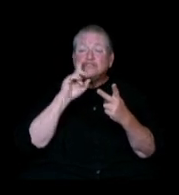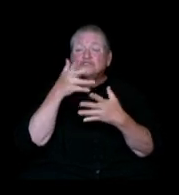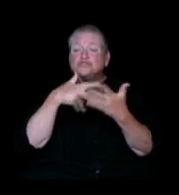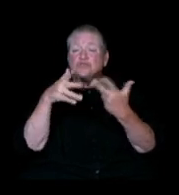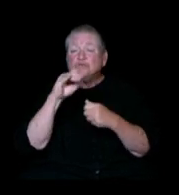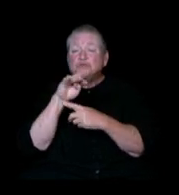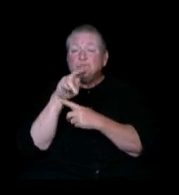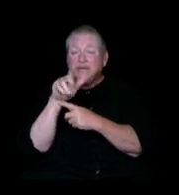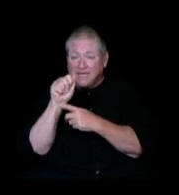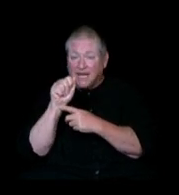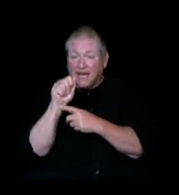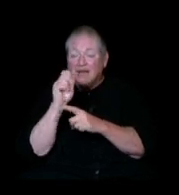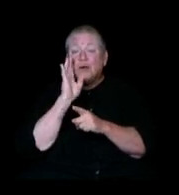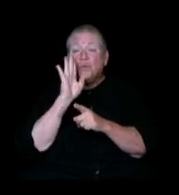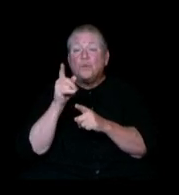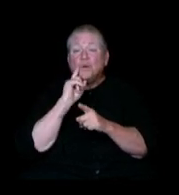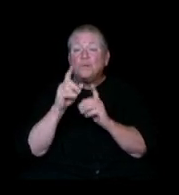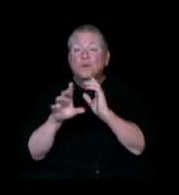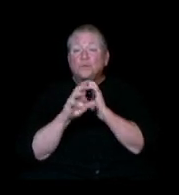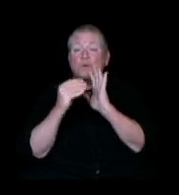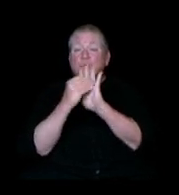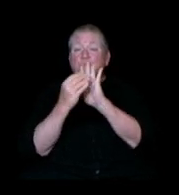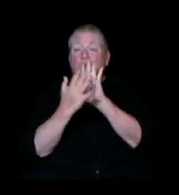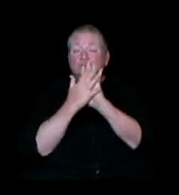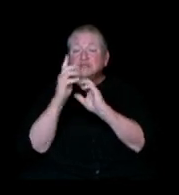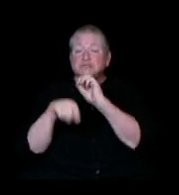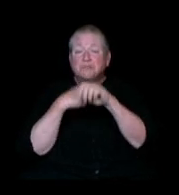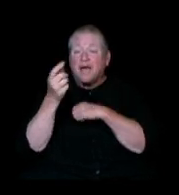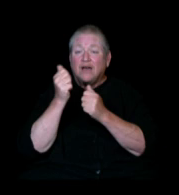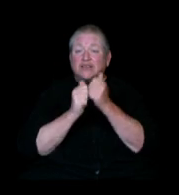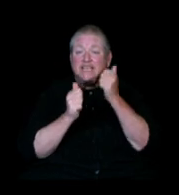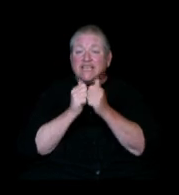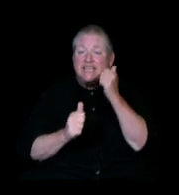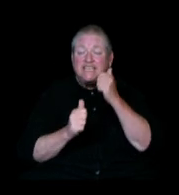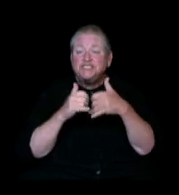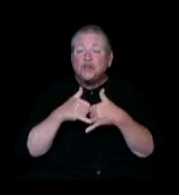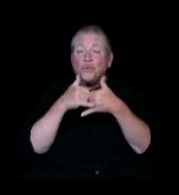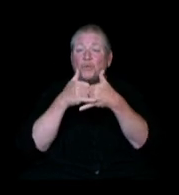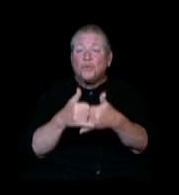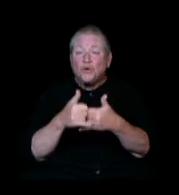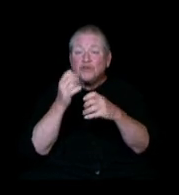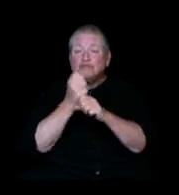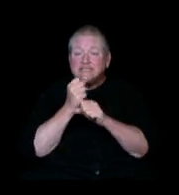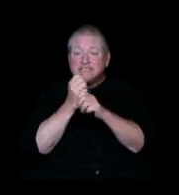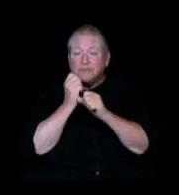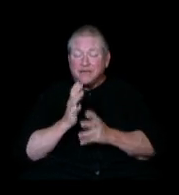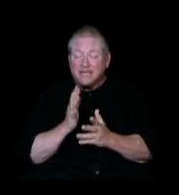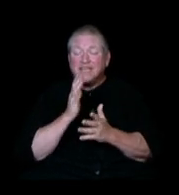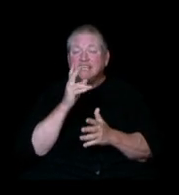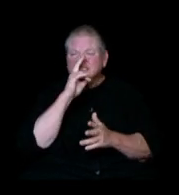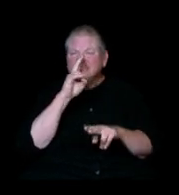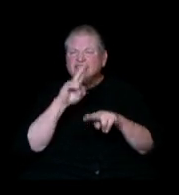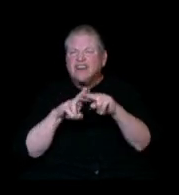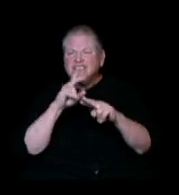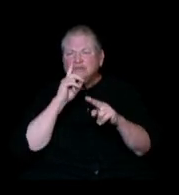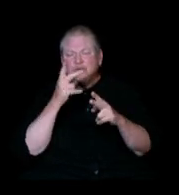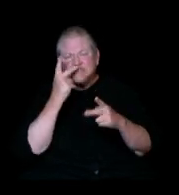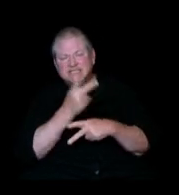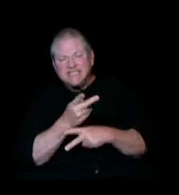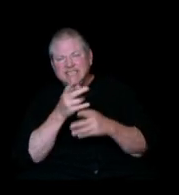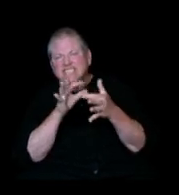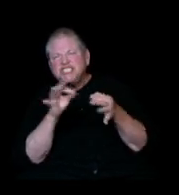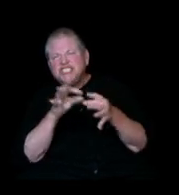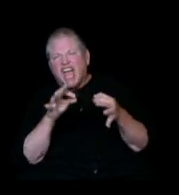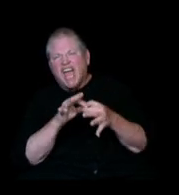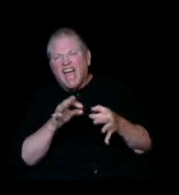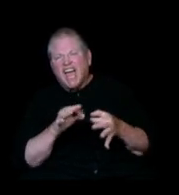platforms, where we will be posting about each award recipient. It's always fun to see the chatter and have some semblance of interaction,